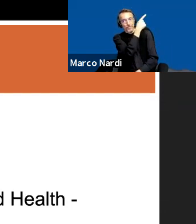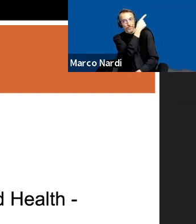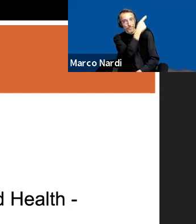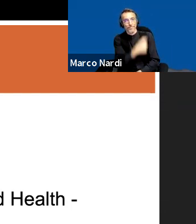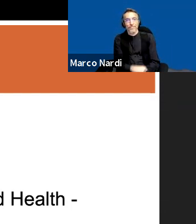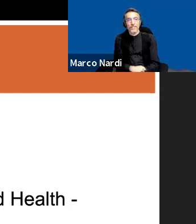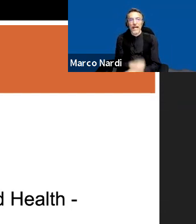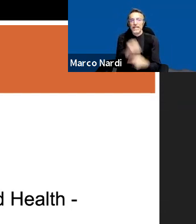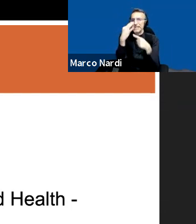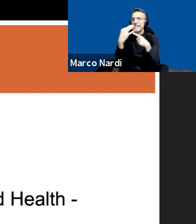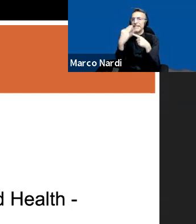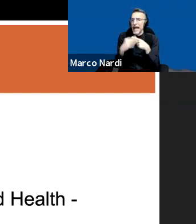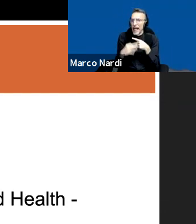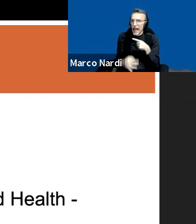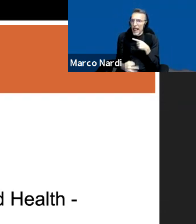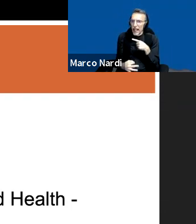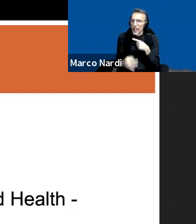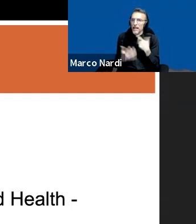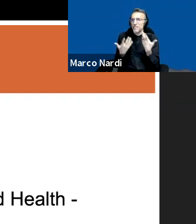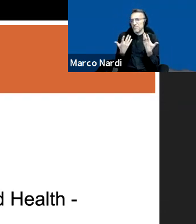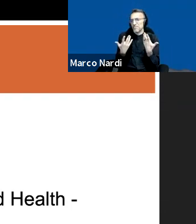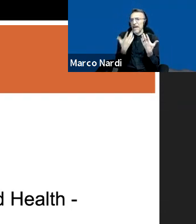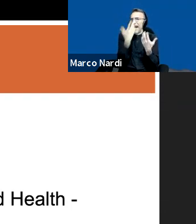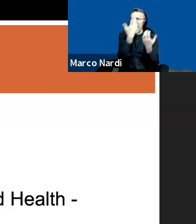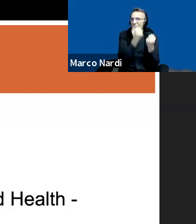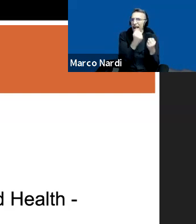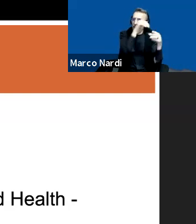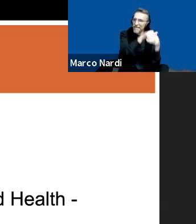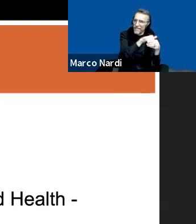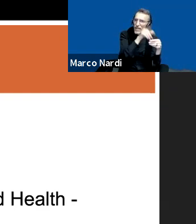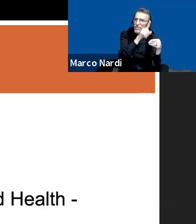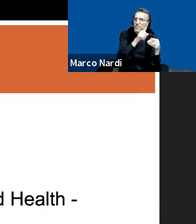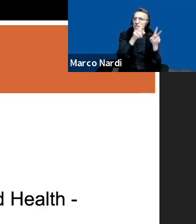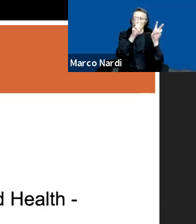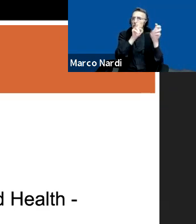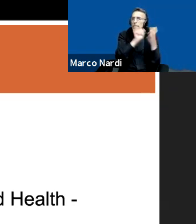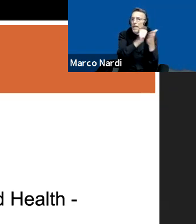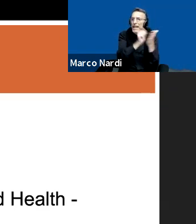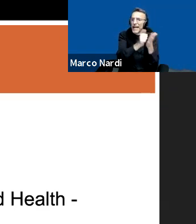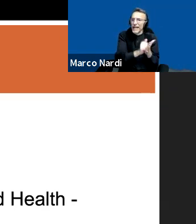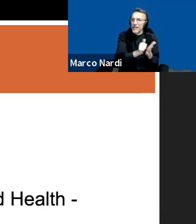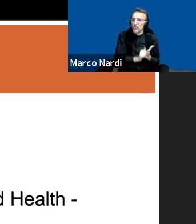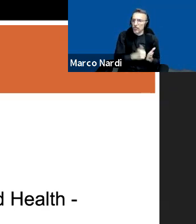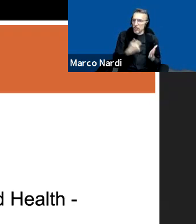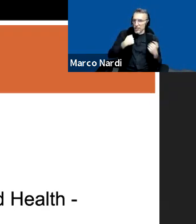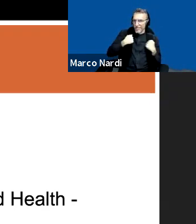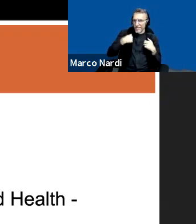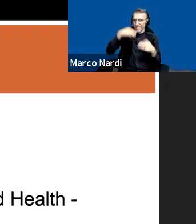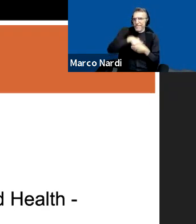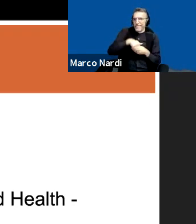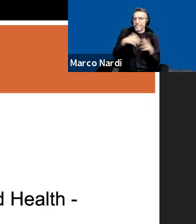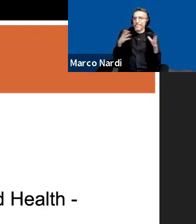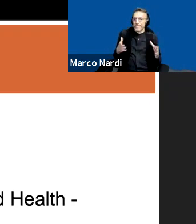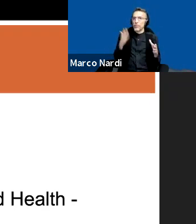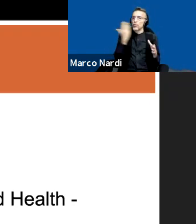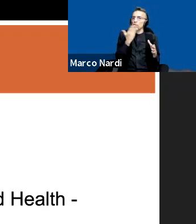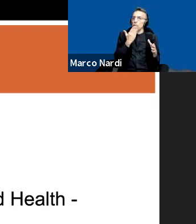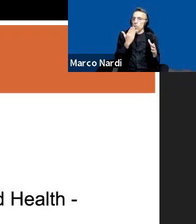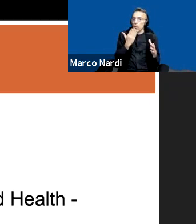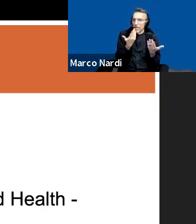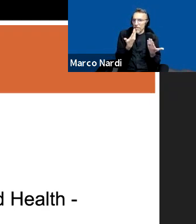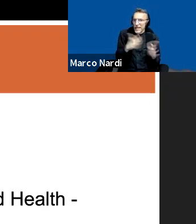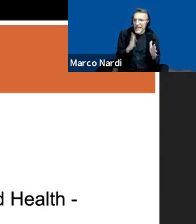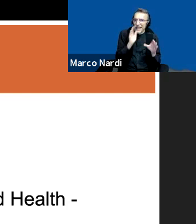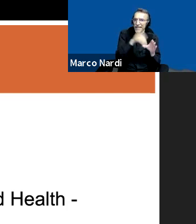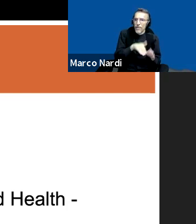details of the sort of projects and publications that people are involved in. There's